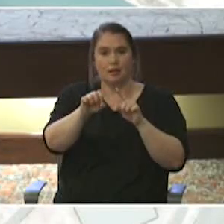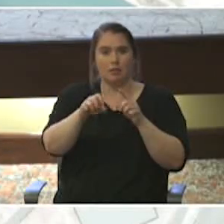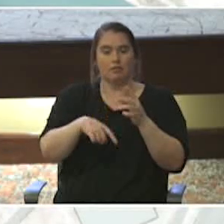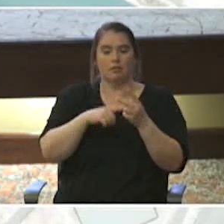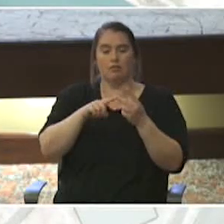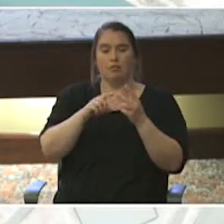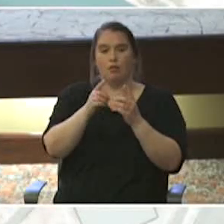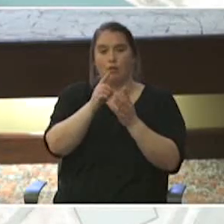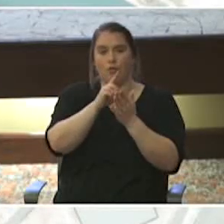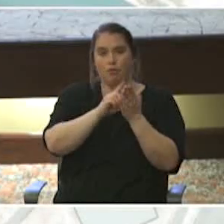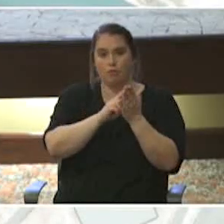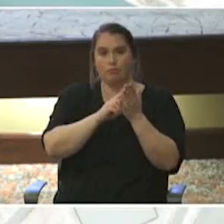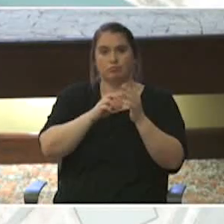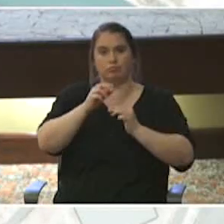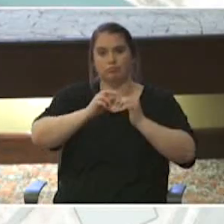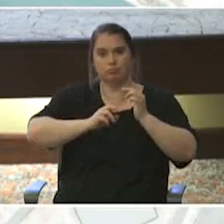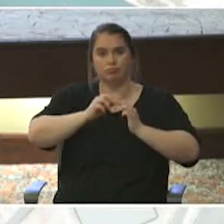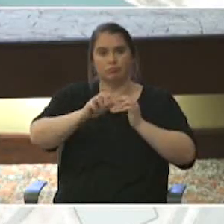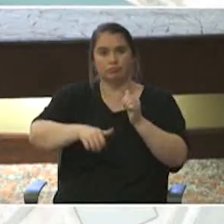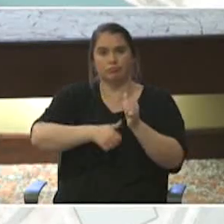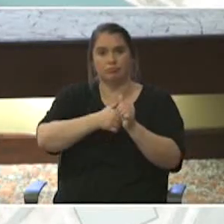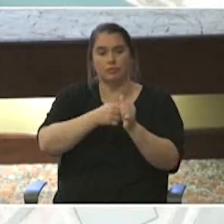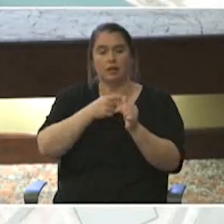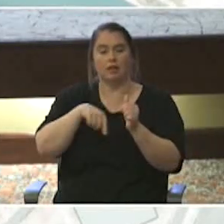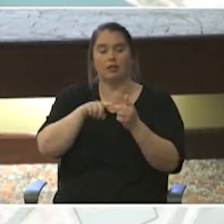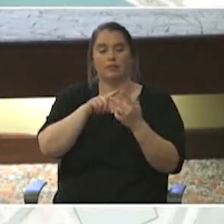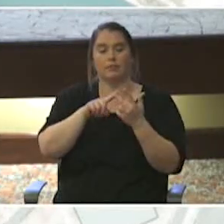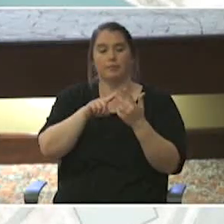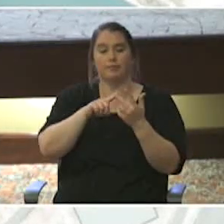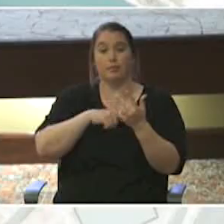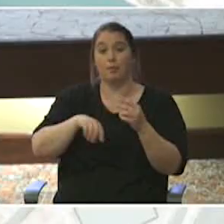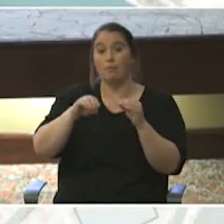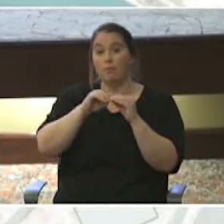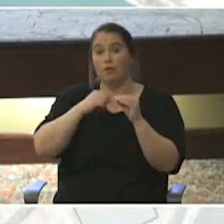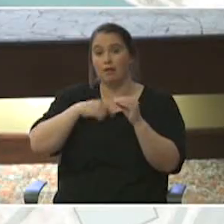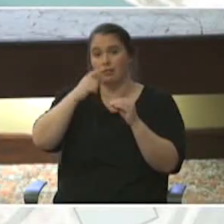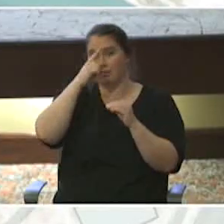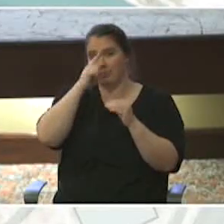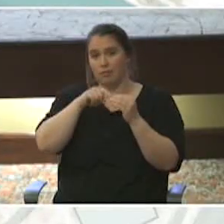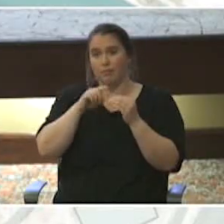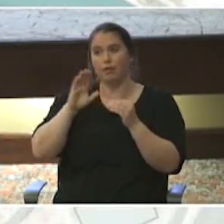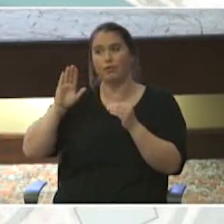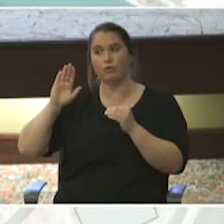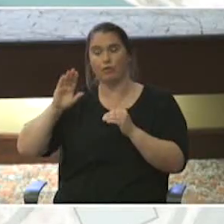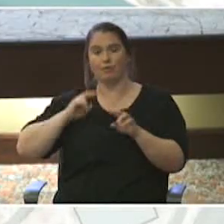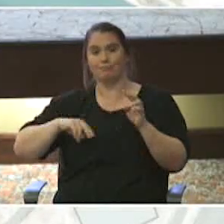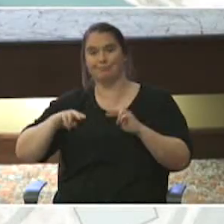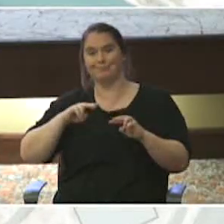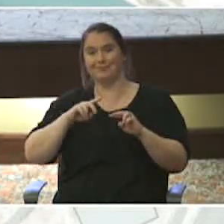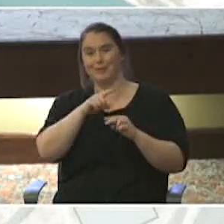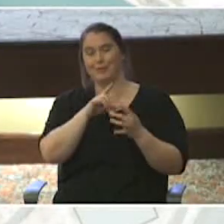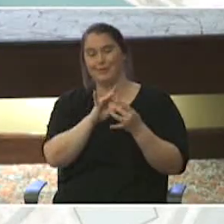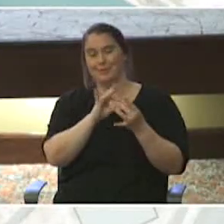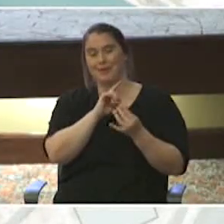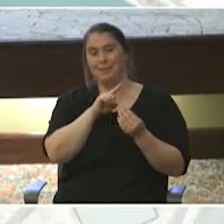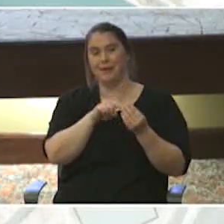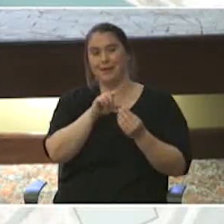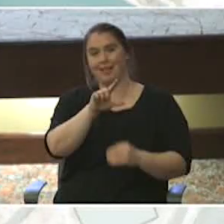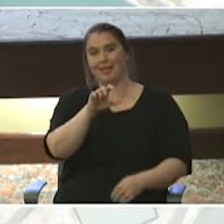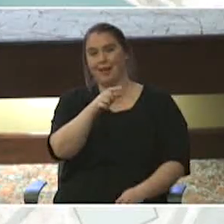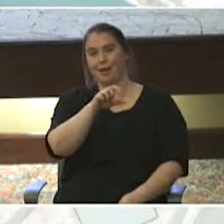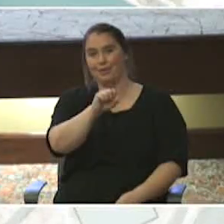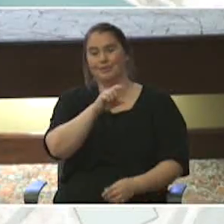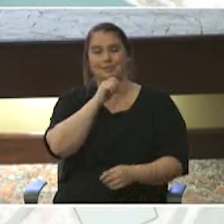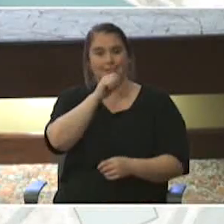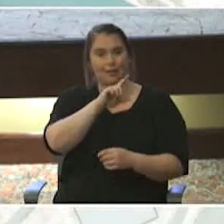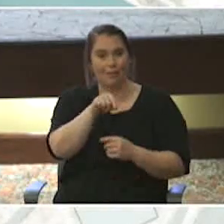It's also all part of the same thing. When I think of, Laura, when I think of your observation of Legos, I thought it's not only just the different colored